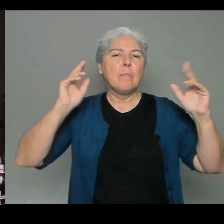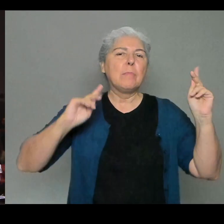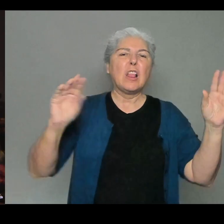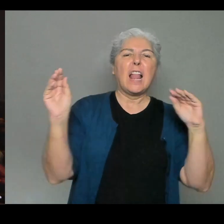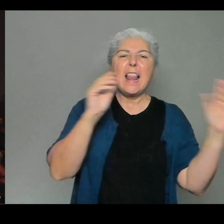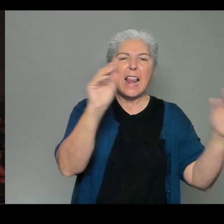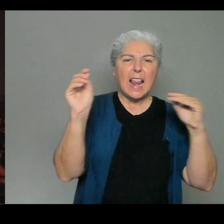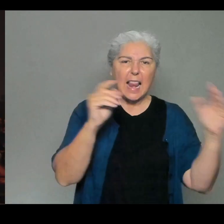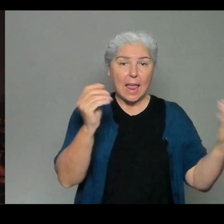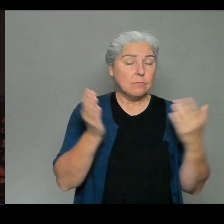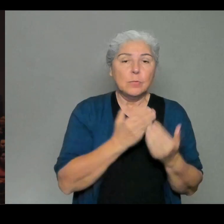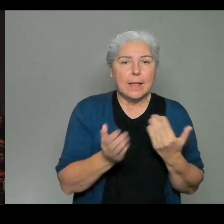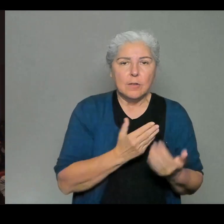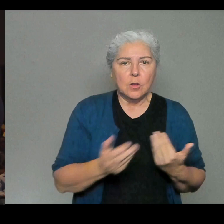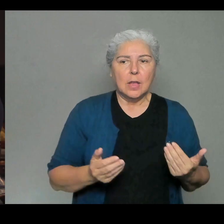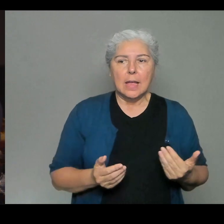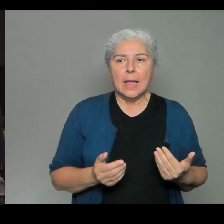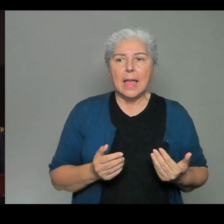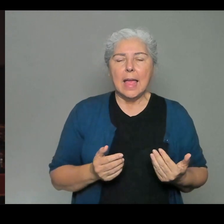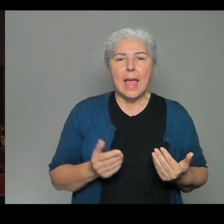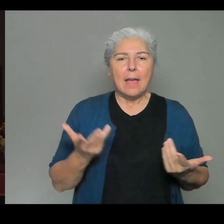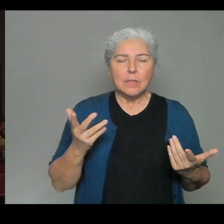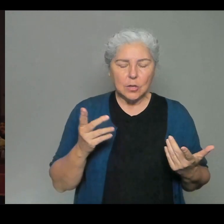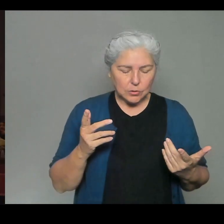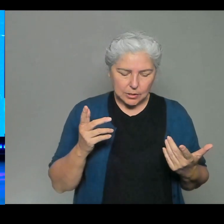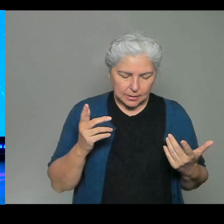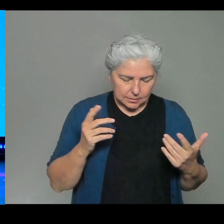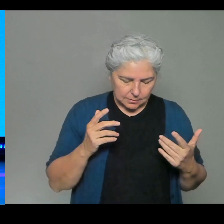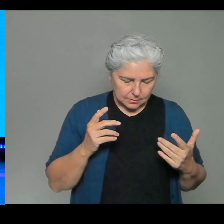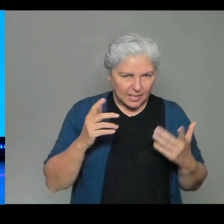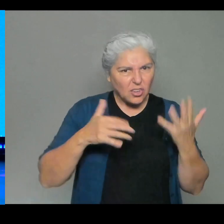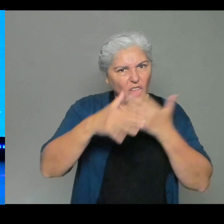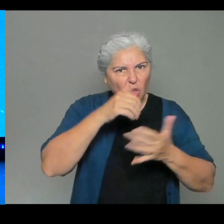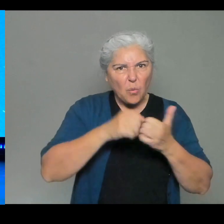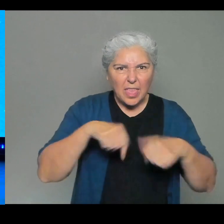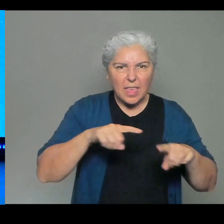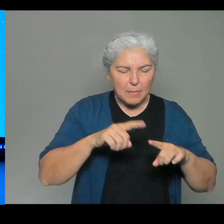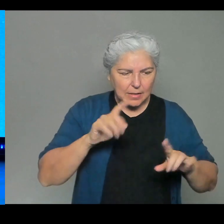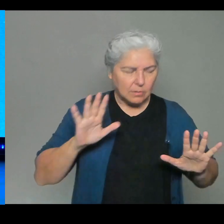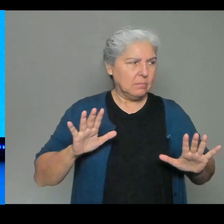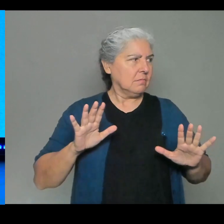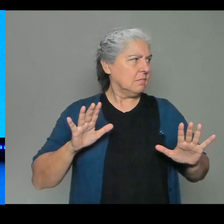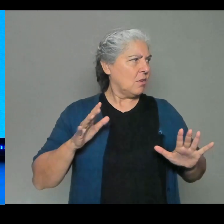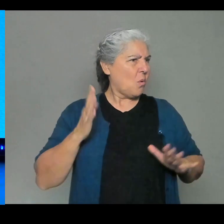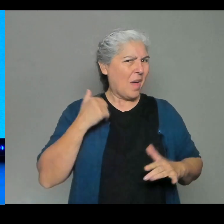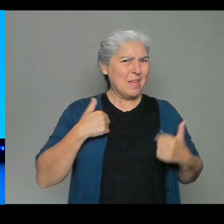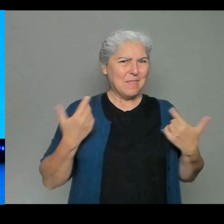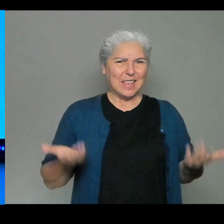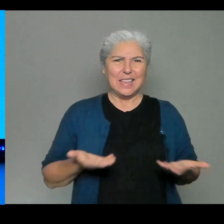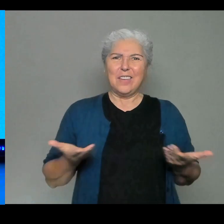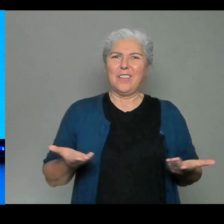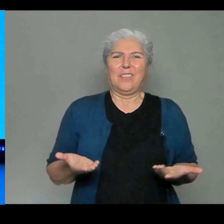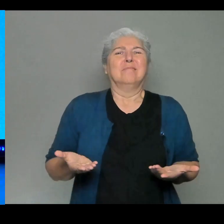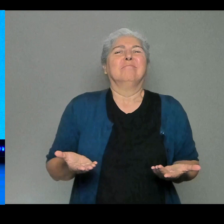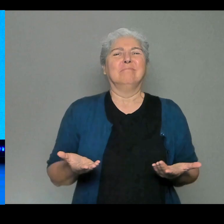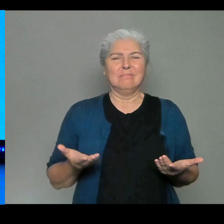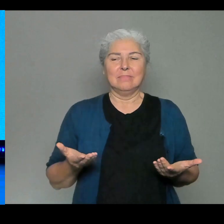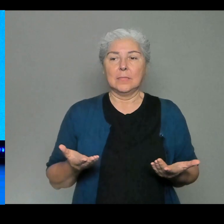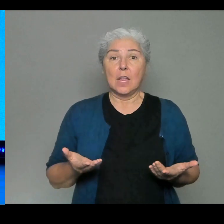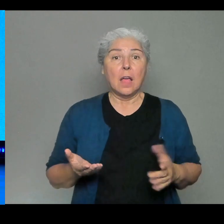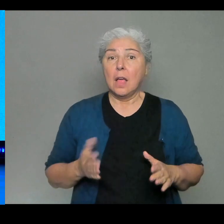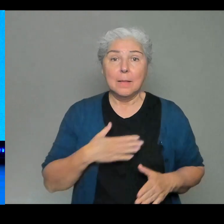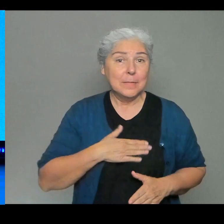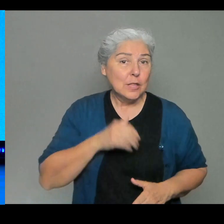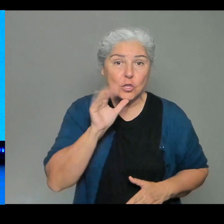people, blah, blah, blah, blah, blah, blah, whatever it is. And you just like have a moment and go, what am I doing here?